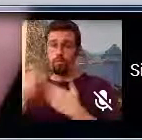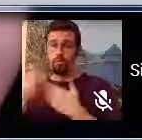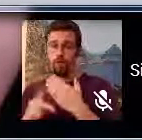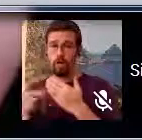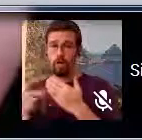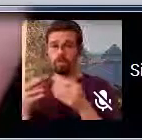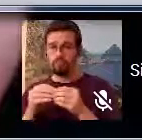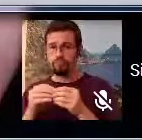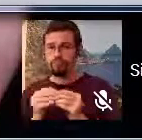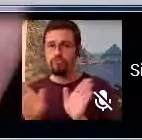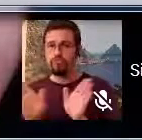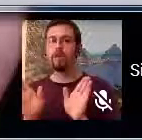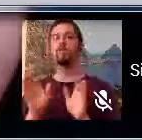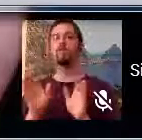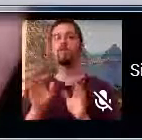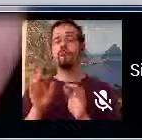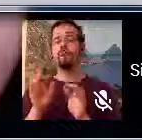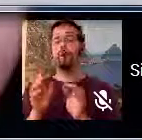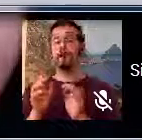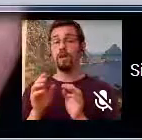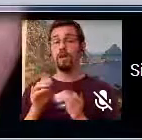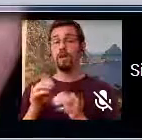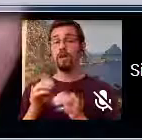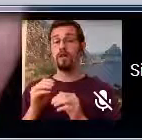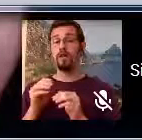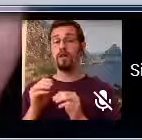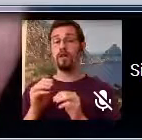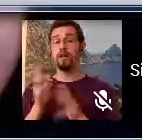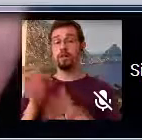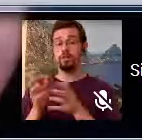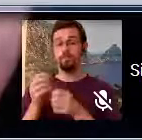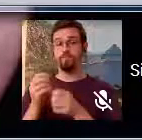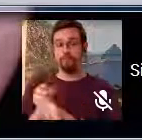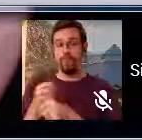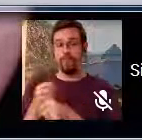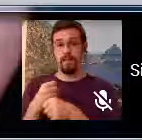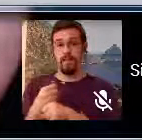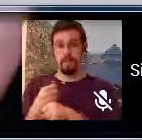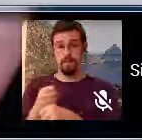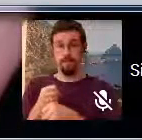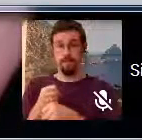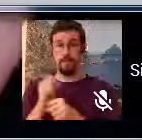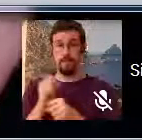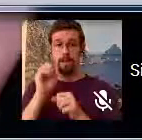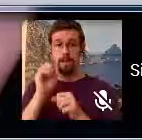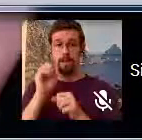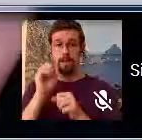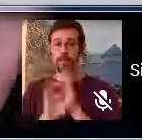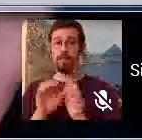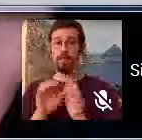XML sign modeling language, which is SML.